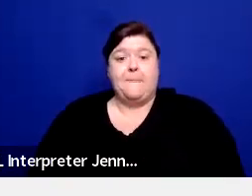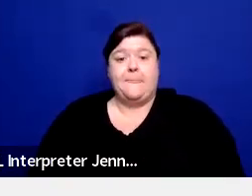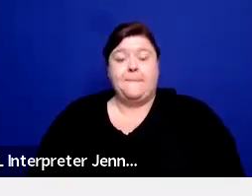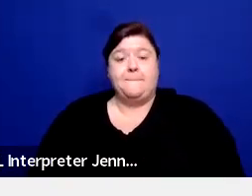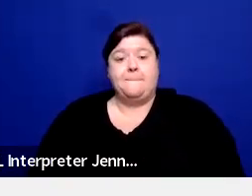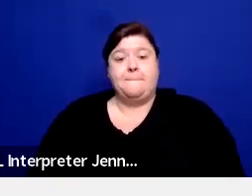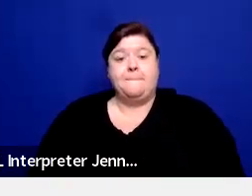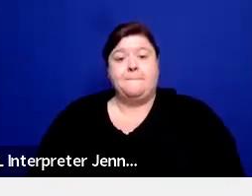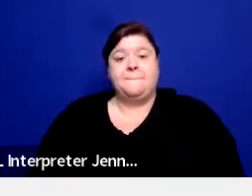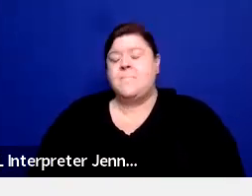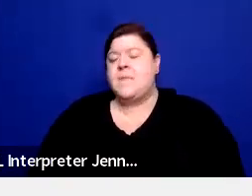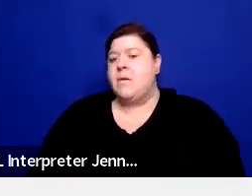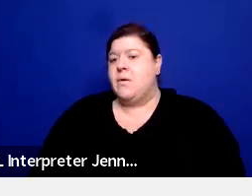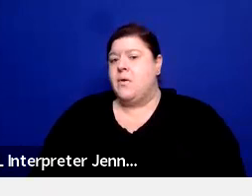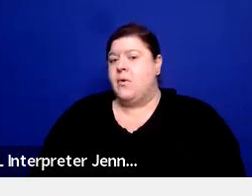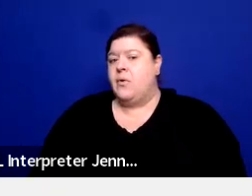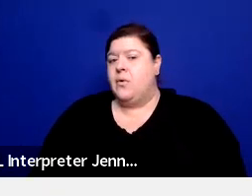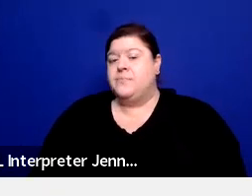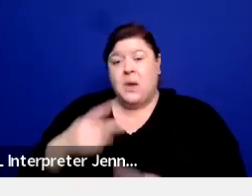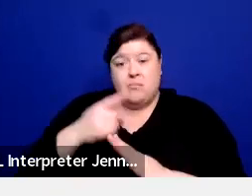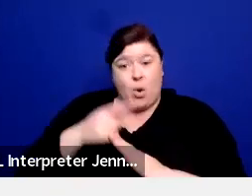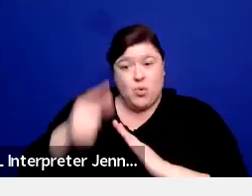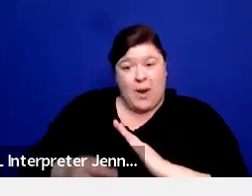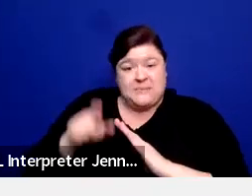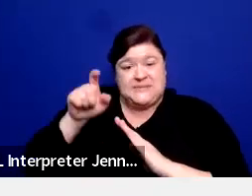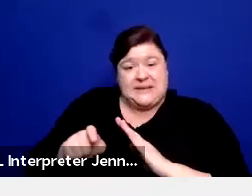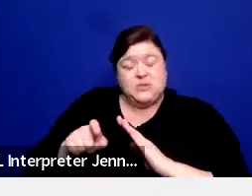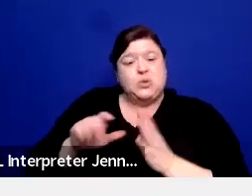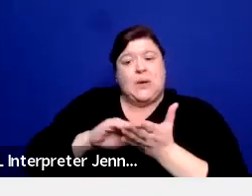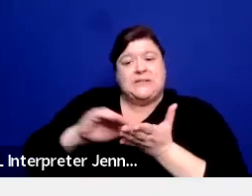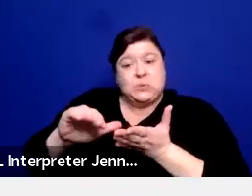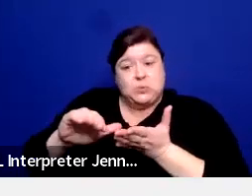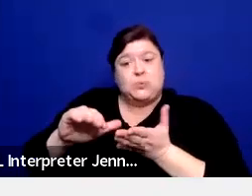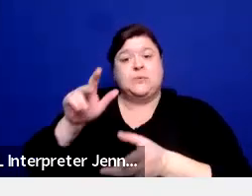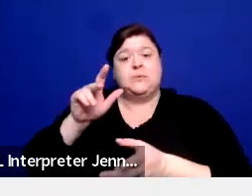Do programs need to exclude children with runny noses?